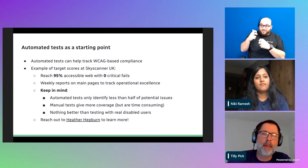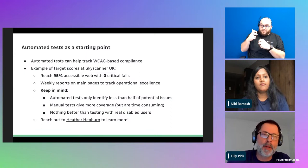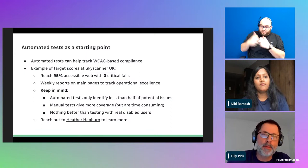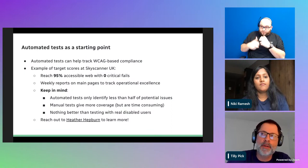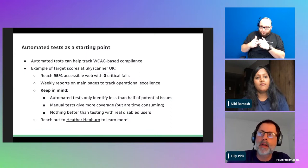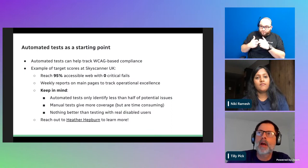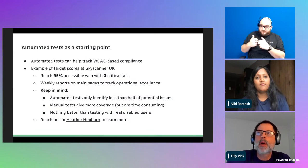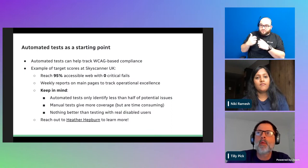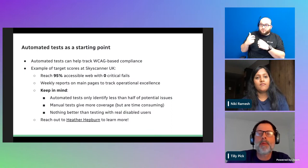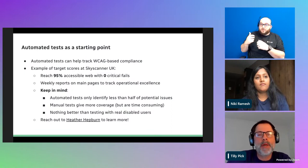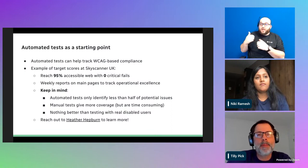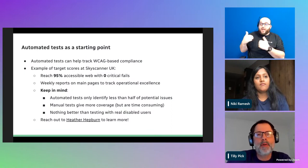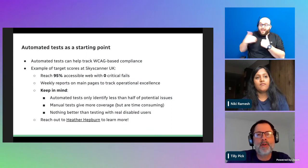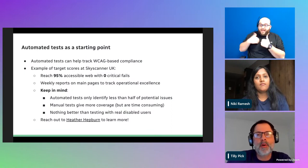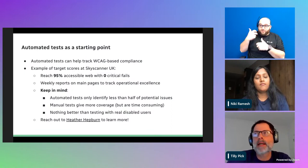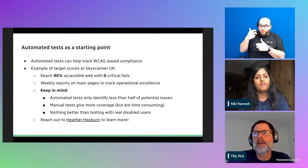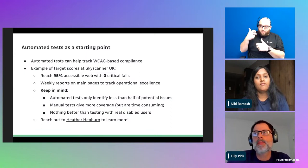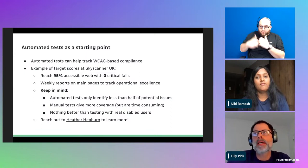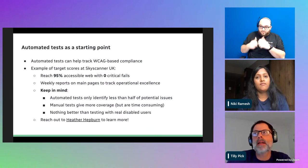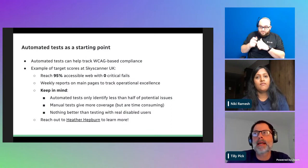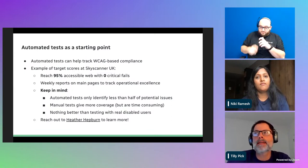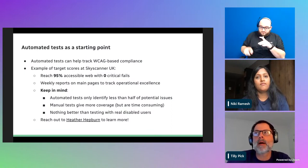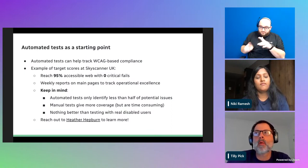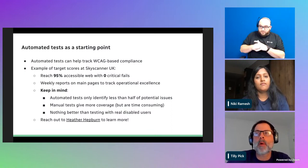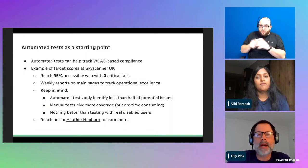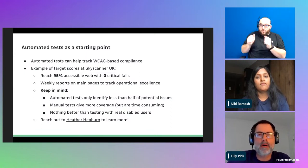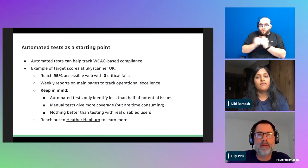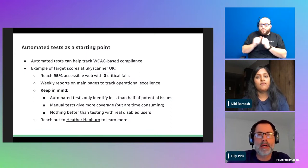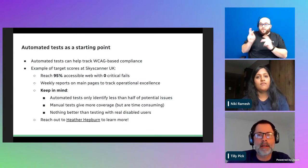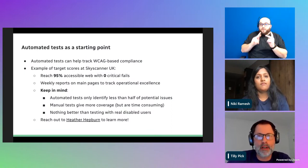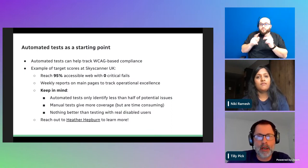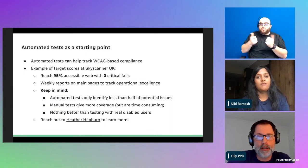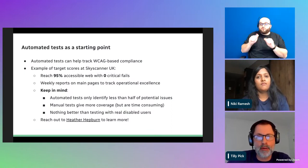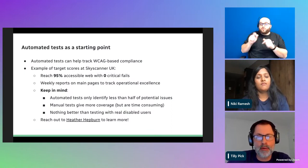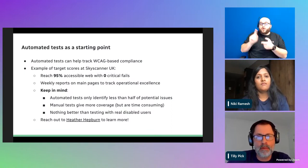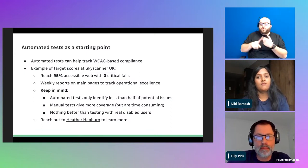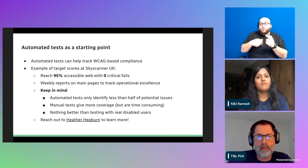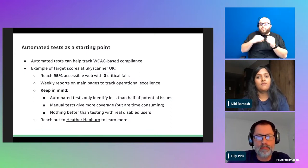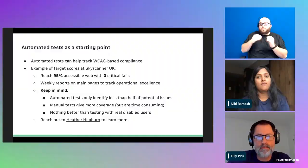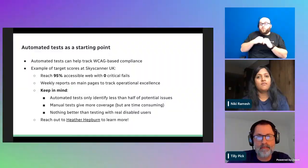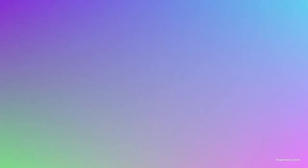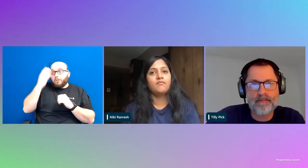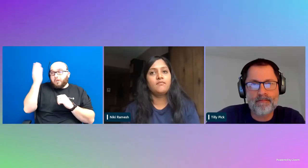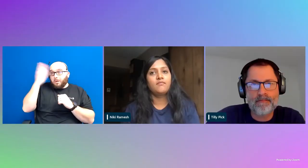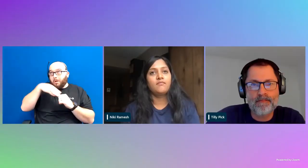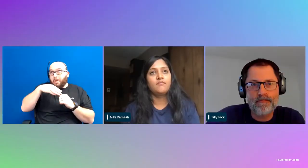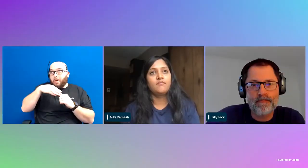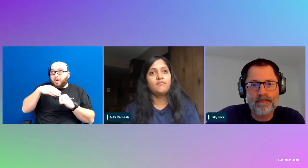cause problems with people trying to be less aware of issues?